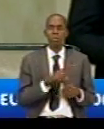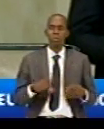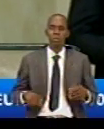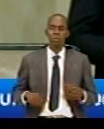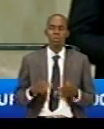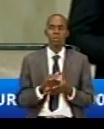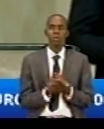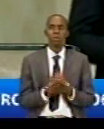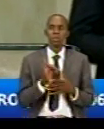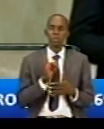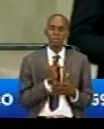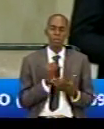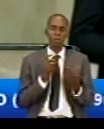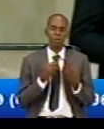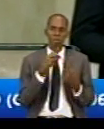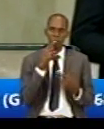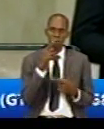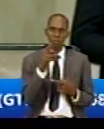Let me tell you,